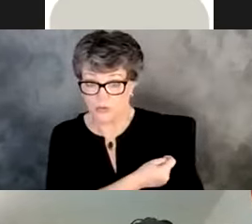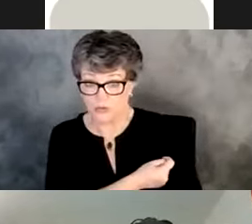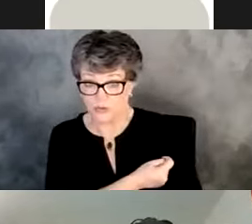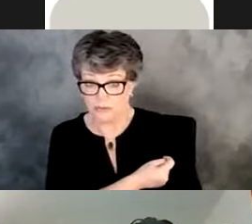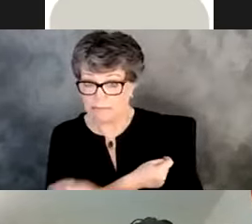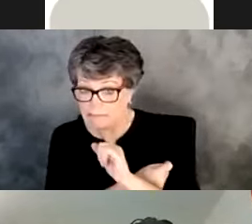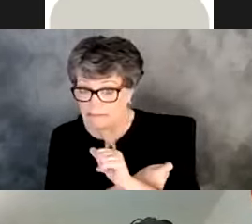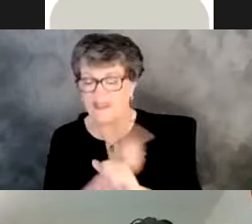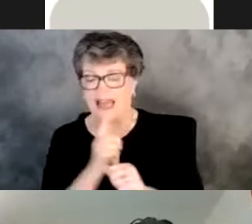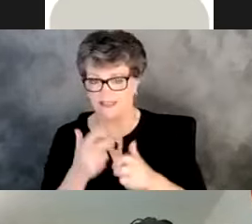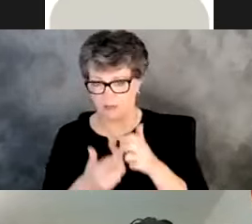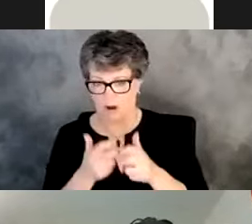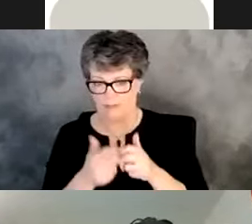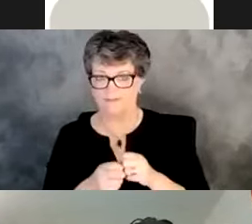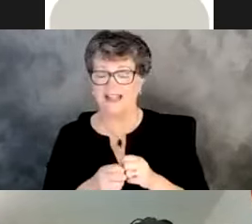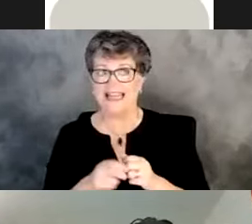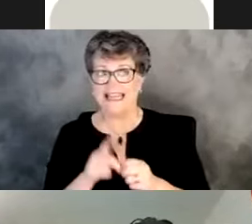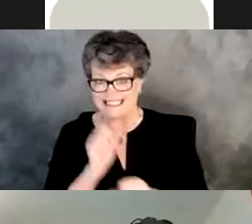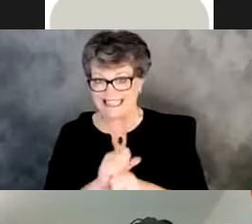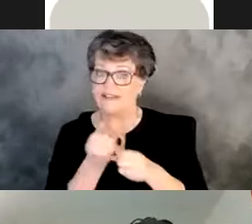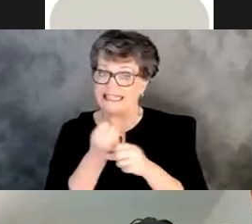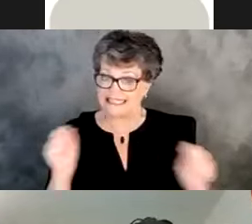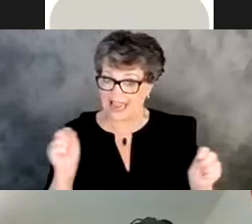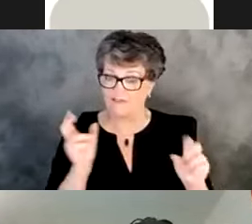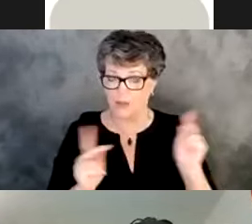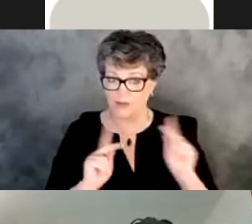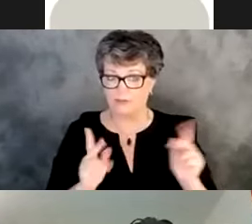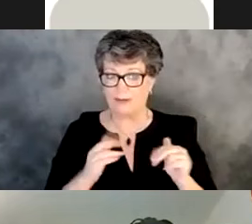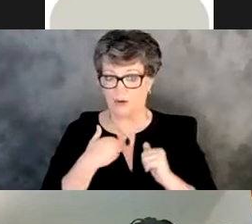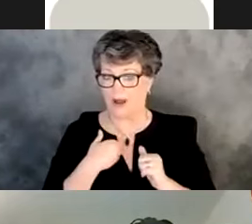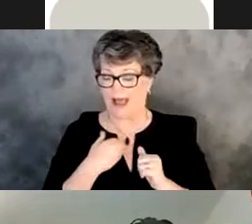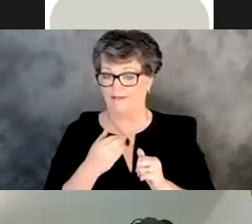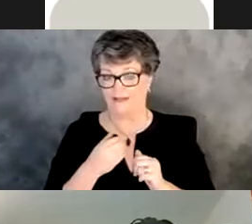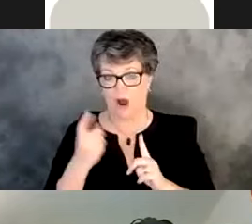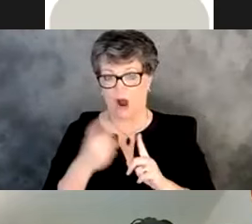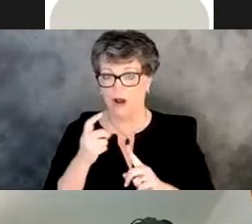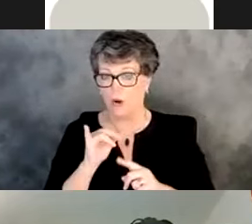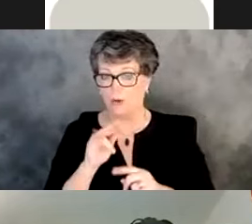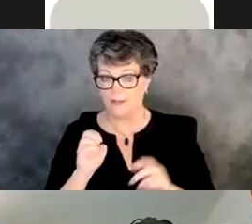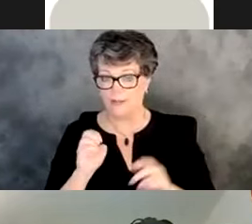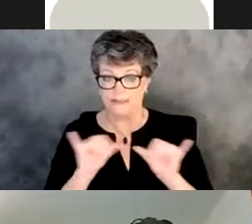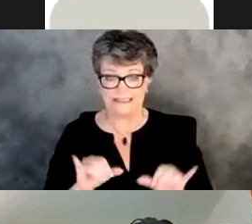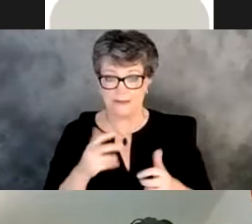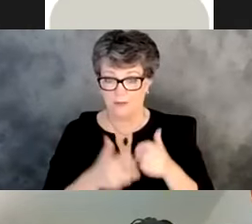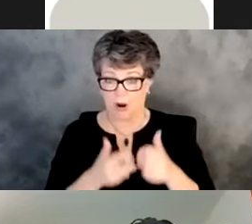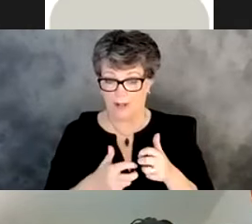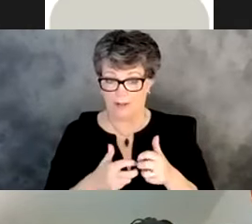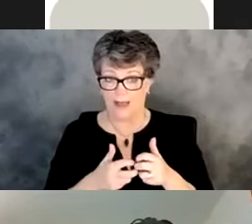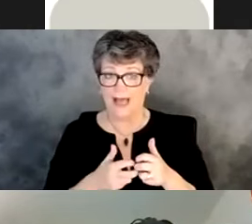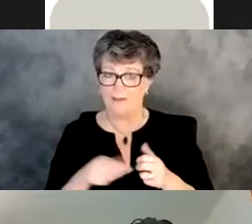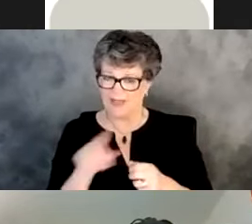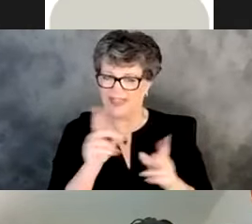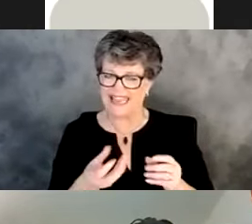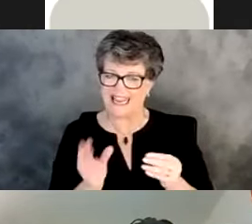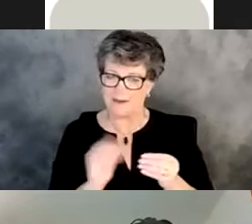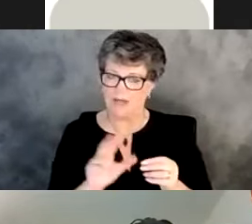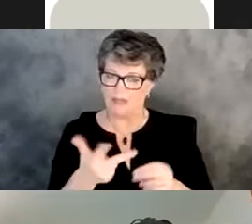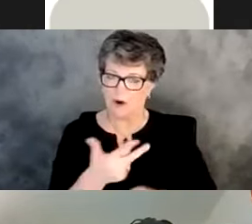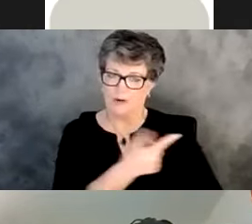the issue. Like it's definitely safe for those who are immunocompromised. They actually need more doses than us. And then finally, let's talk